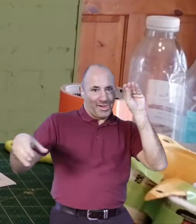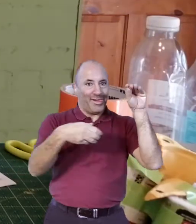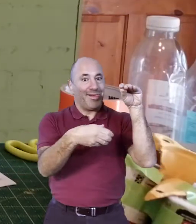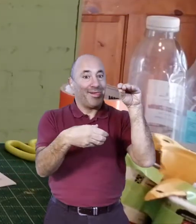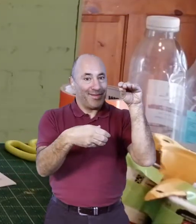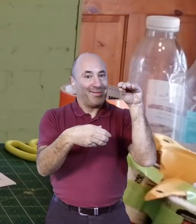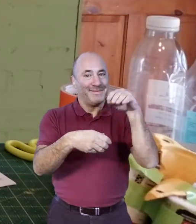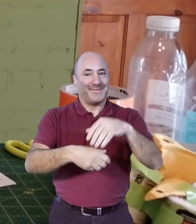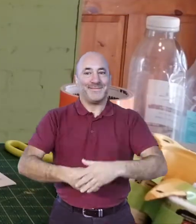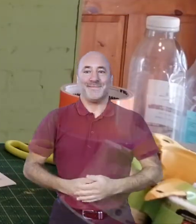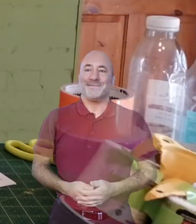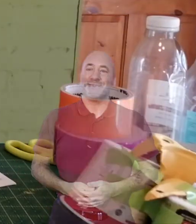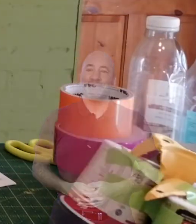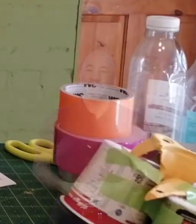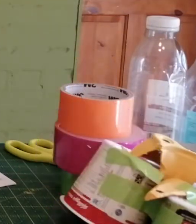the puppeteers.